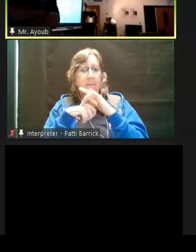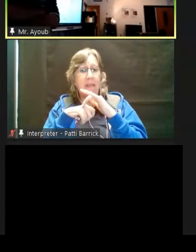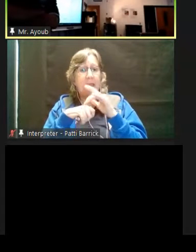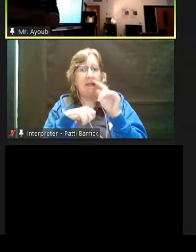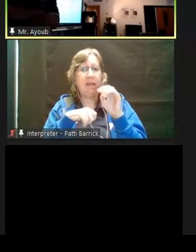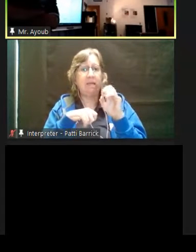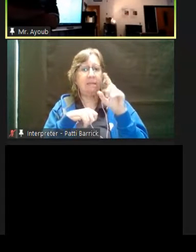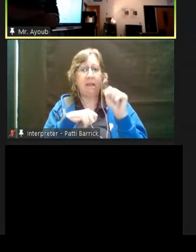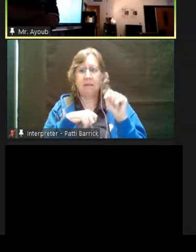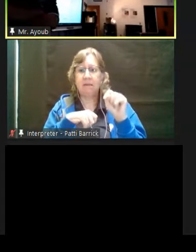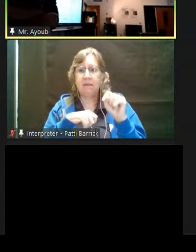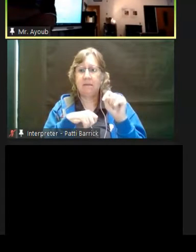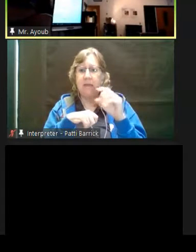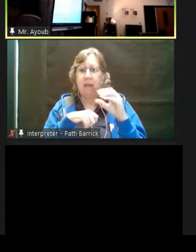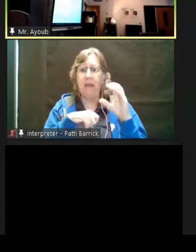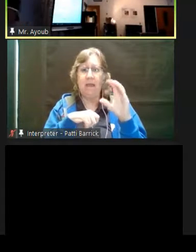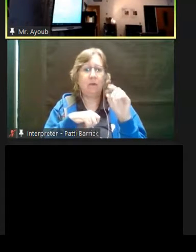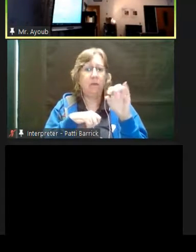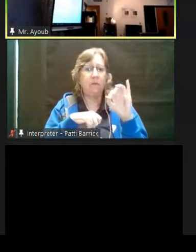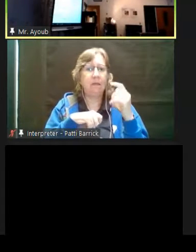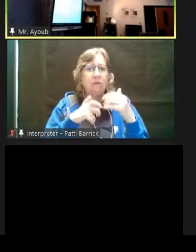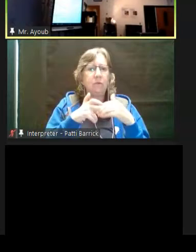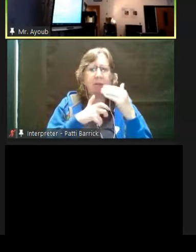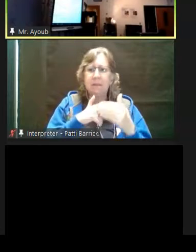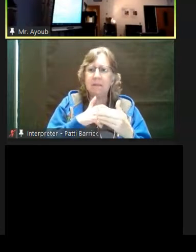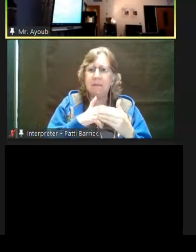We want to keep that, and then what's next?